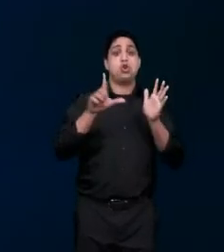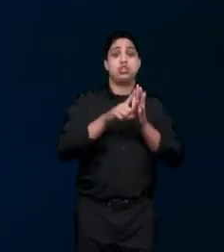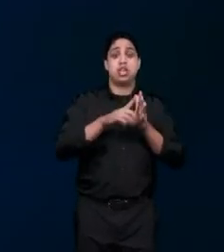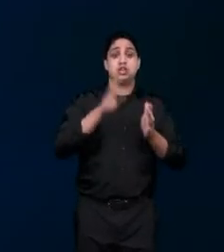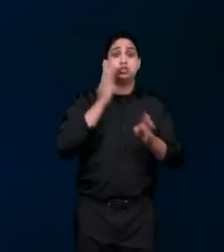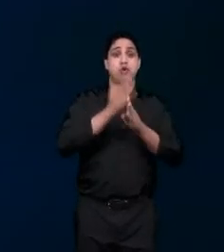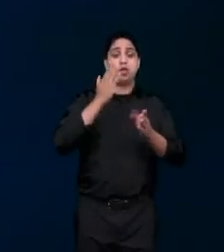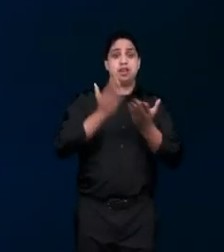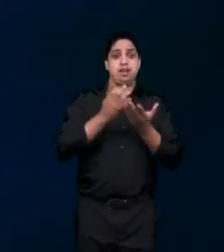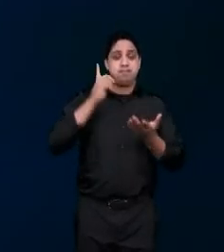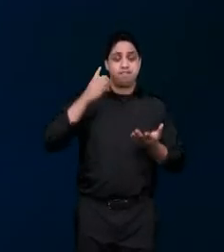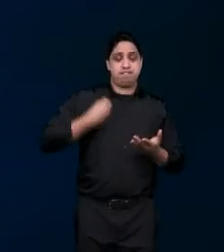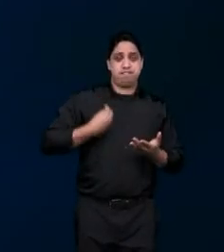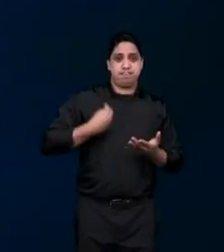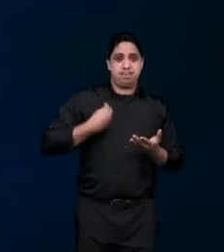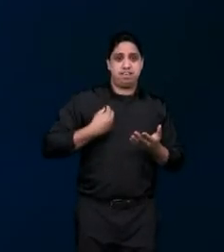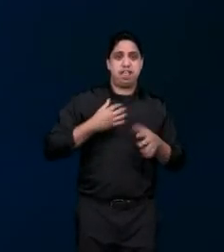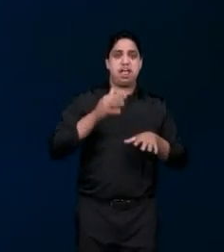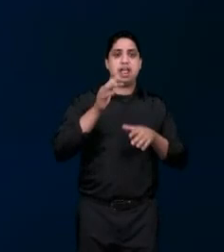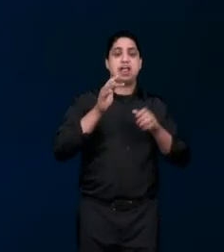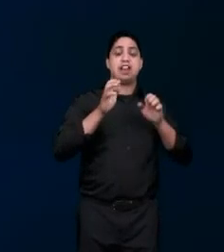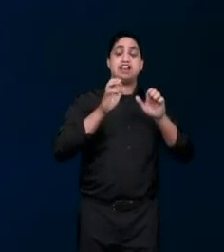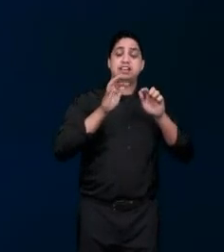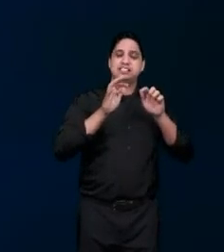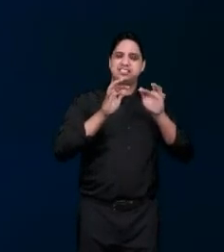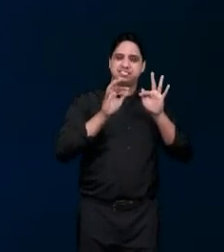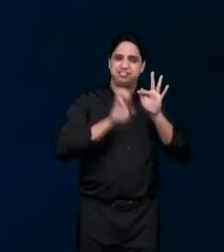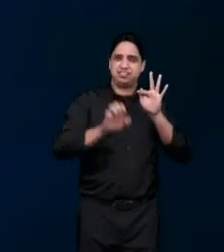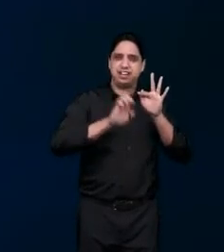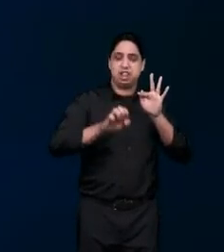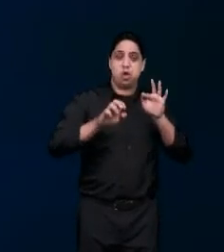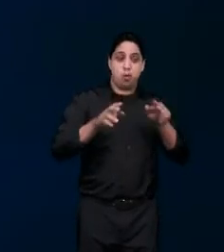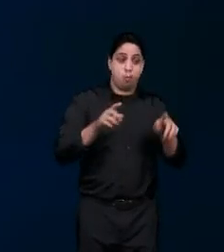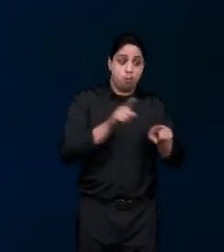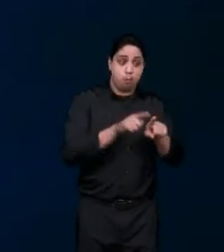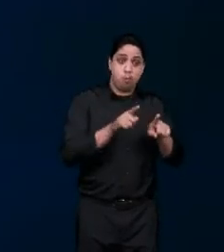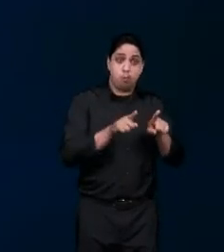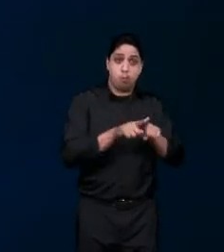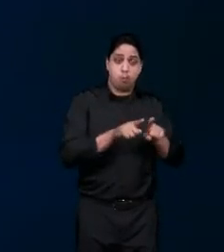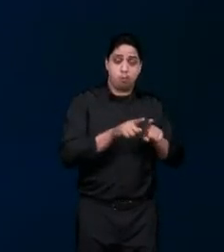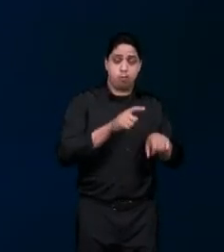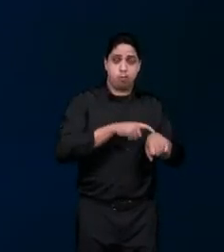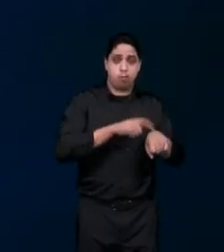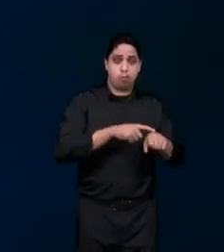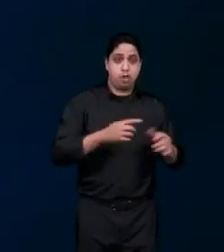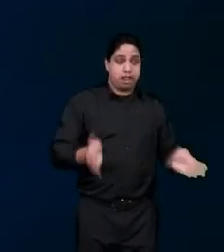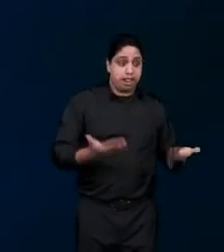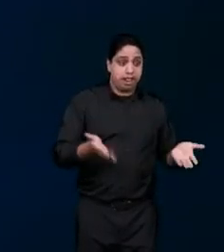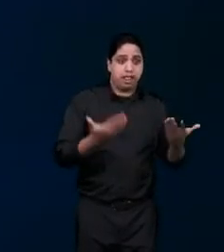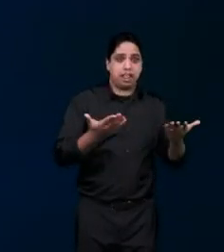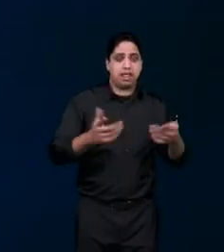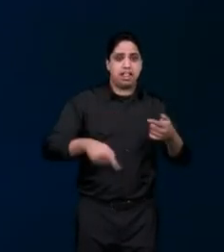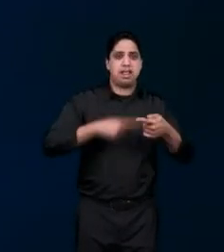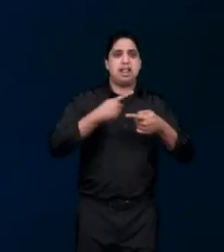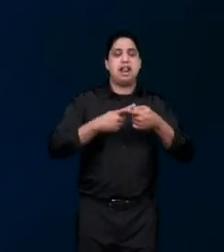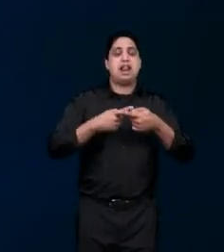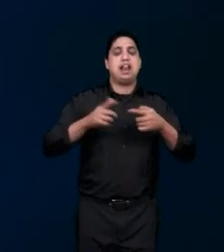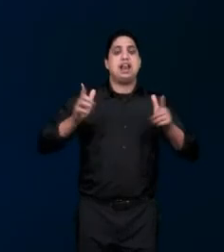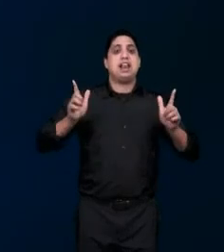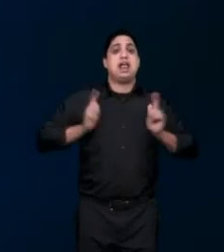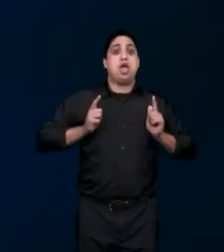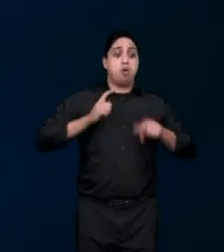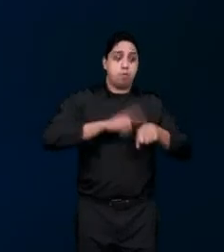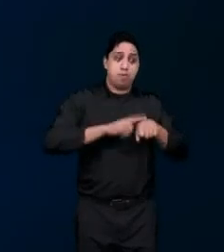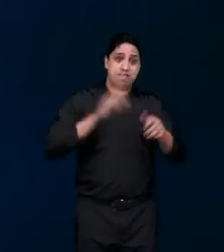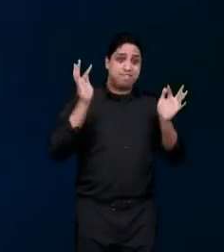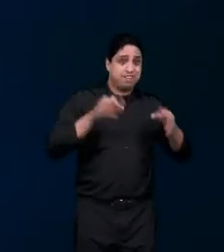of revival. And in Laodicea, it's the last day of the feast. It's the time of soon. It's the final moment. It's the